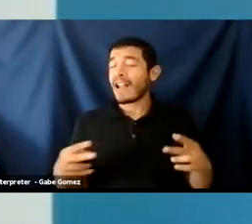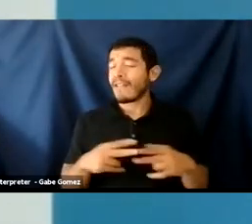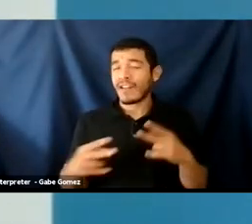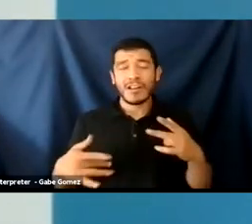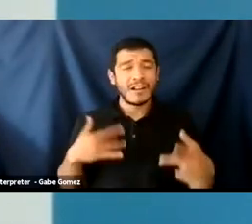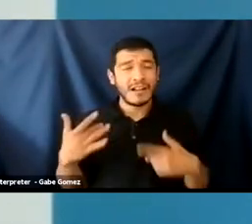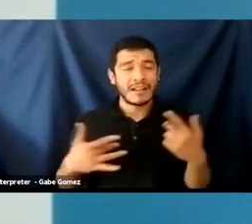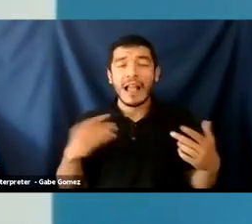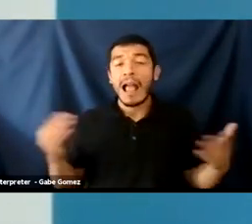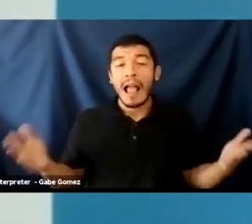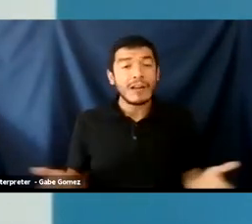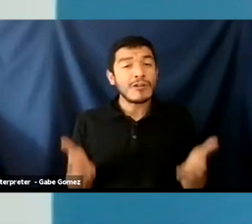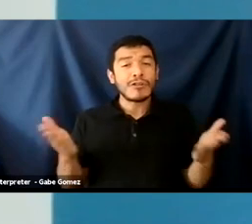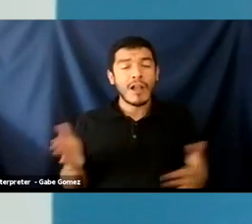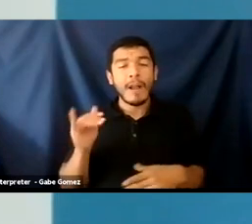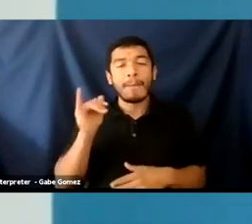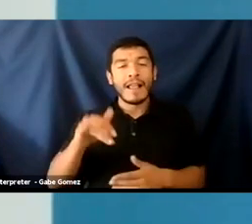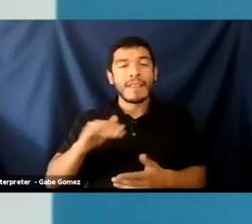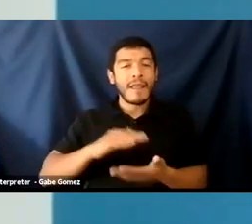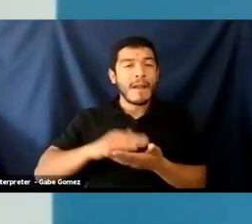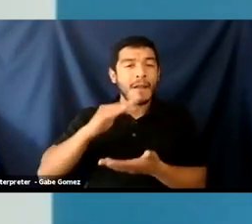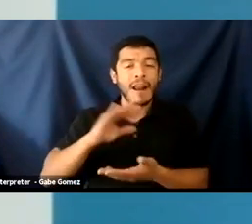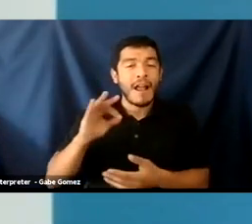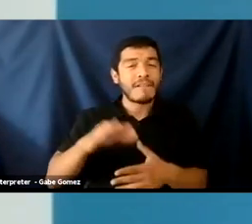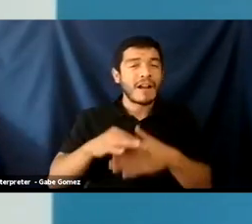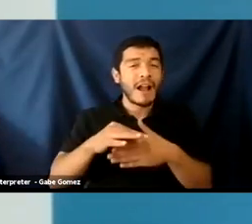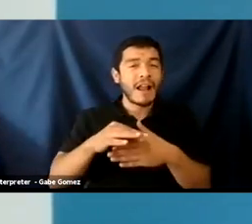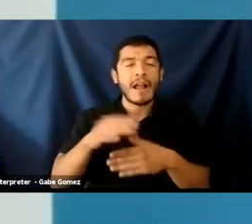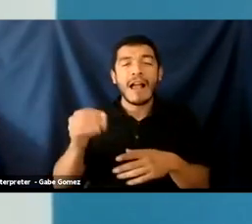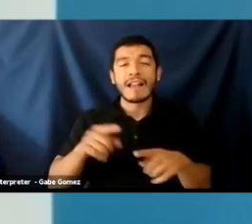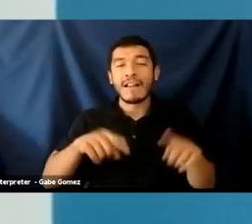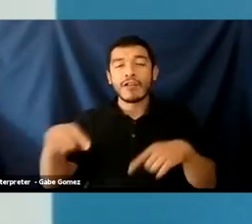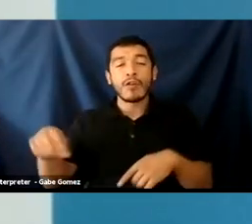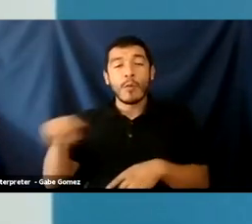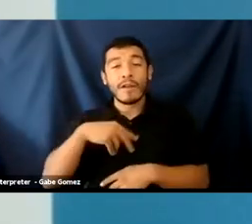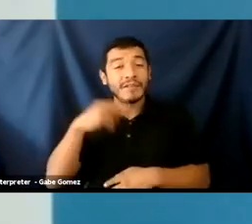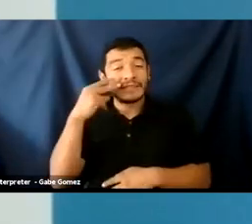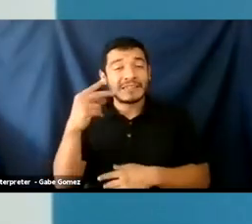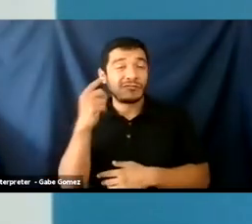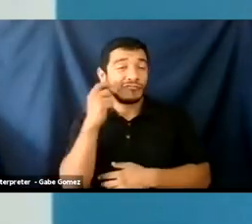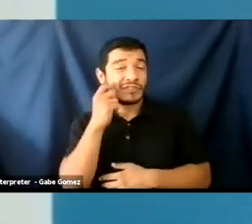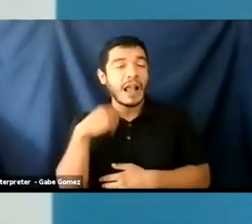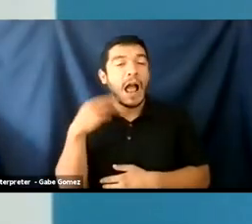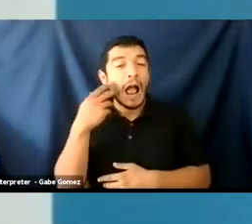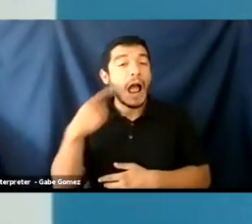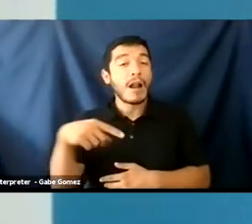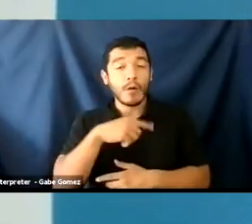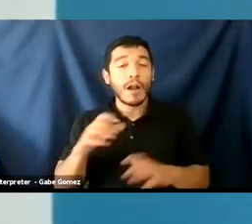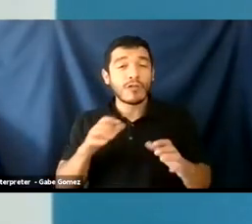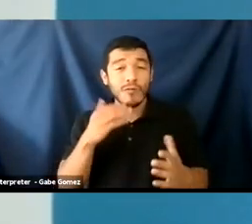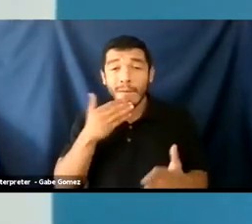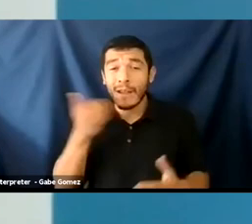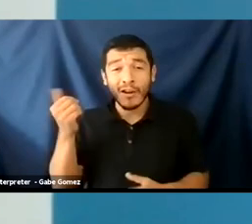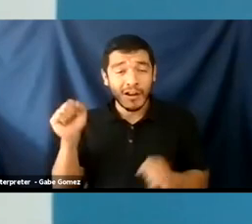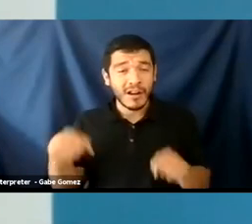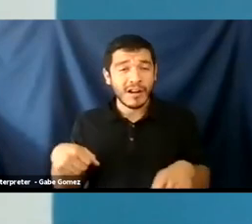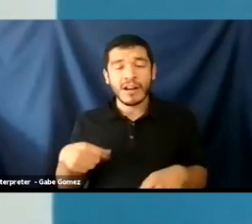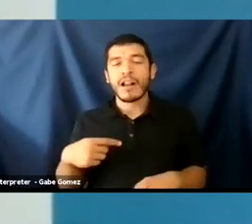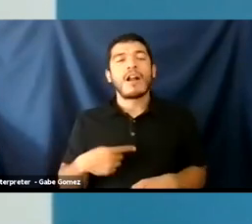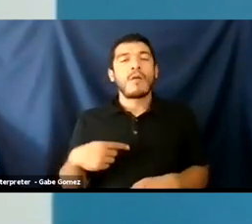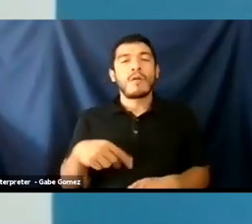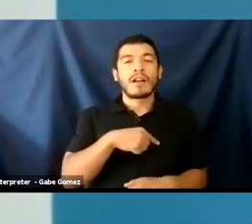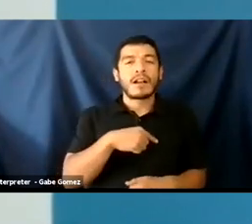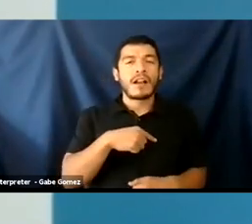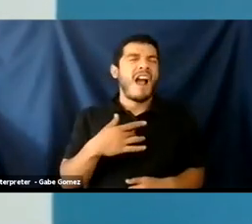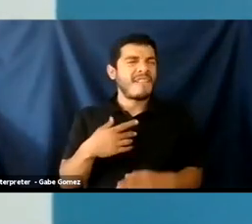and encouraged by the amount of content and diversity that we have seen, I know we can do better. And